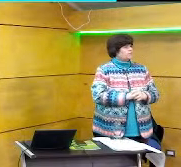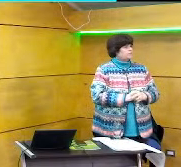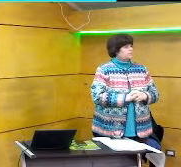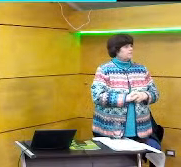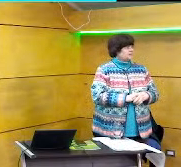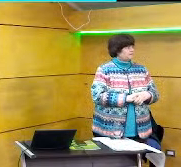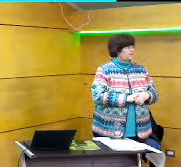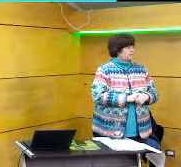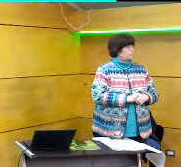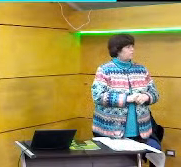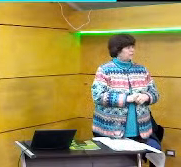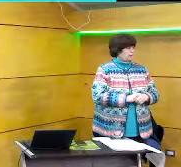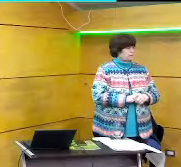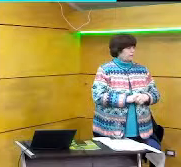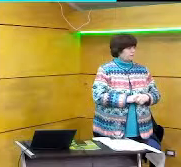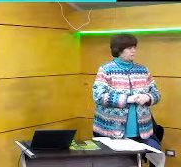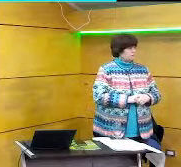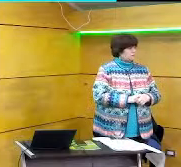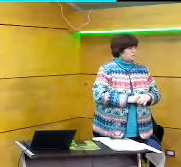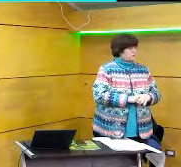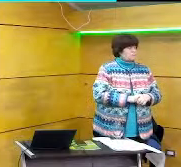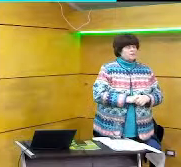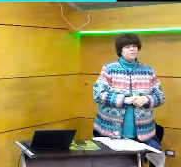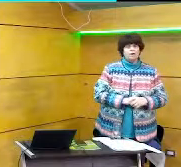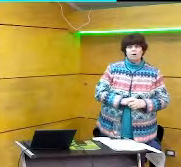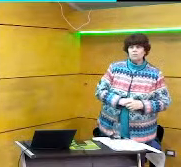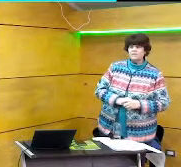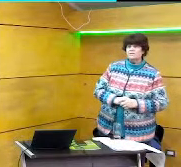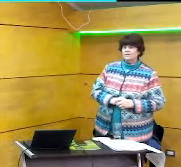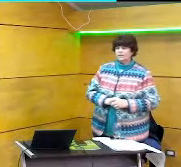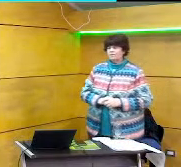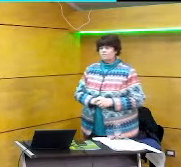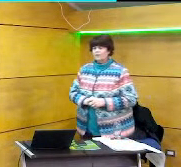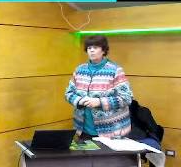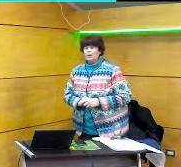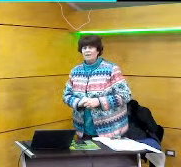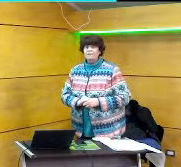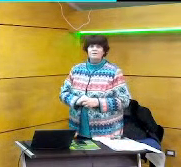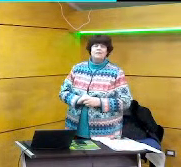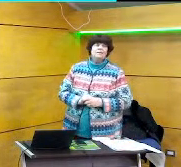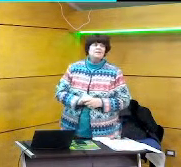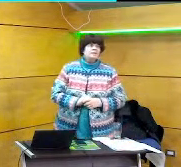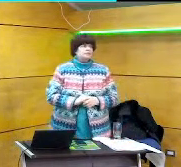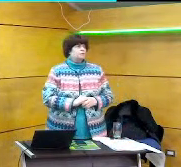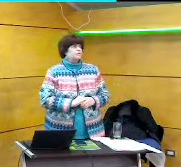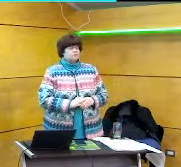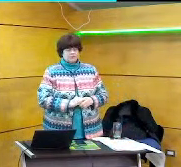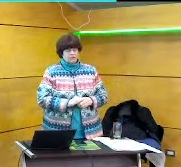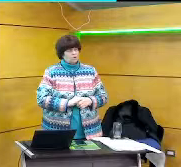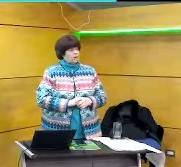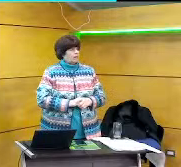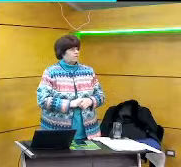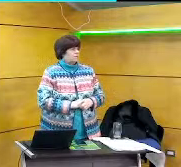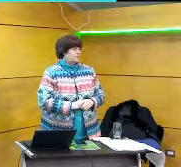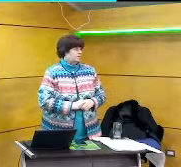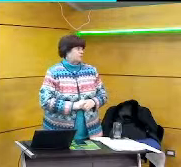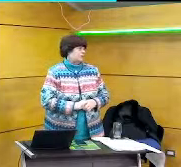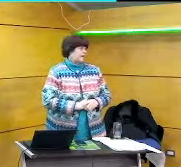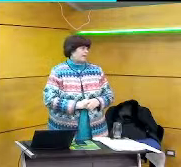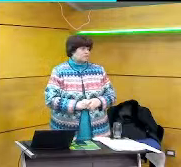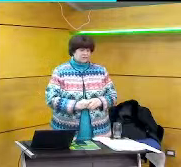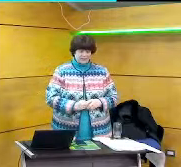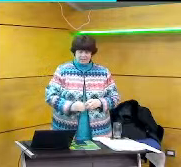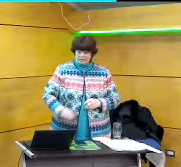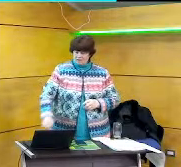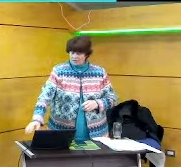always from the Santiago area, but they've always done very well. 2 years ago, our